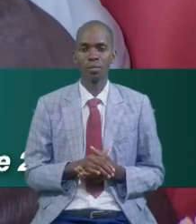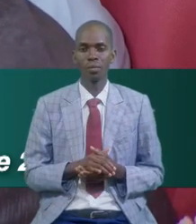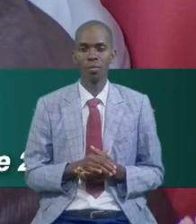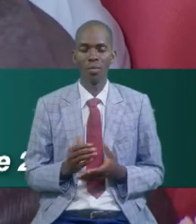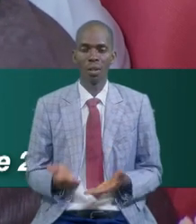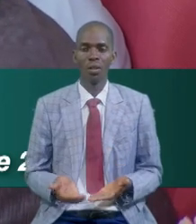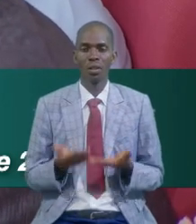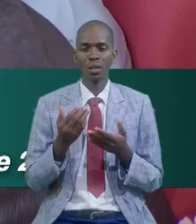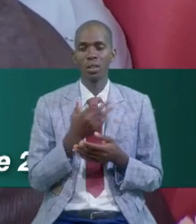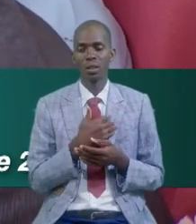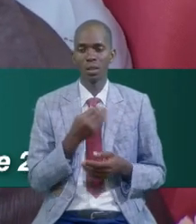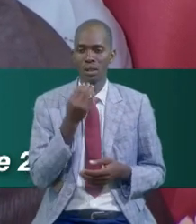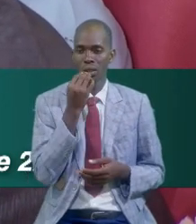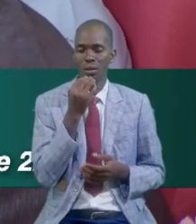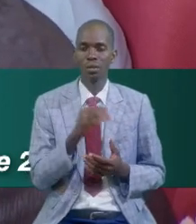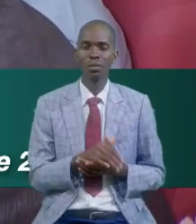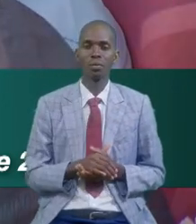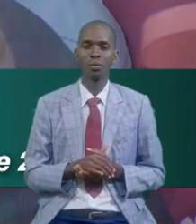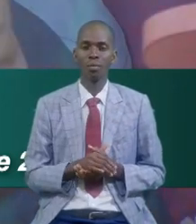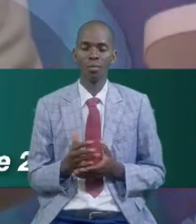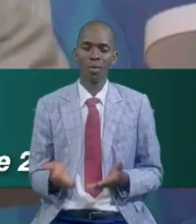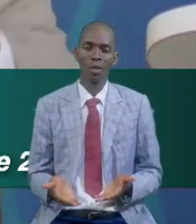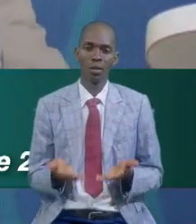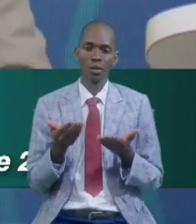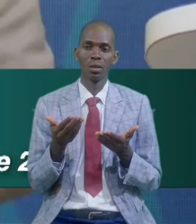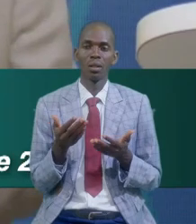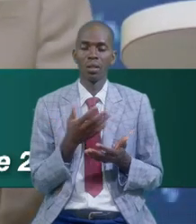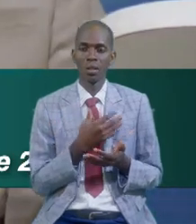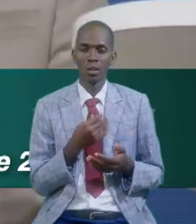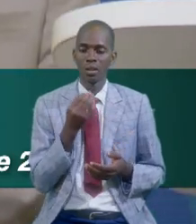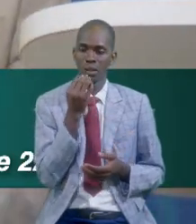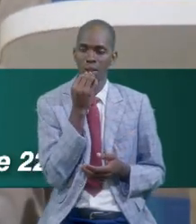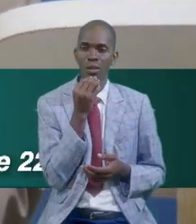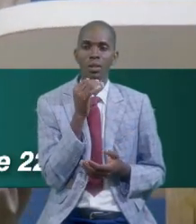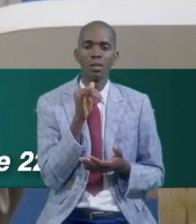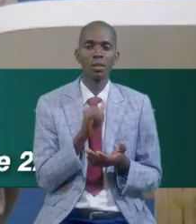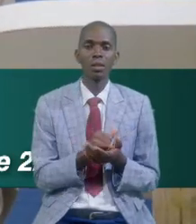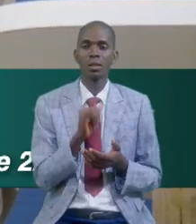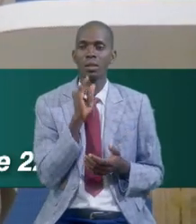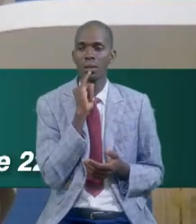arise and eat. Arise and eat. That's the